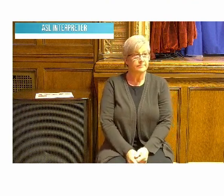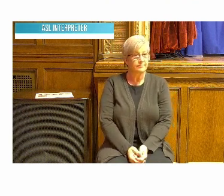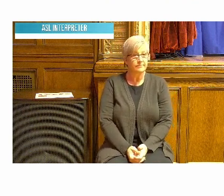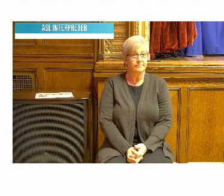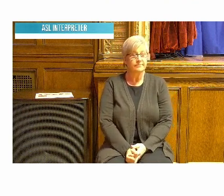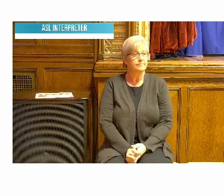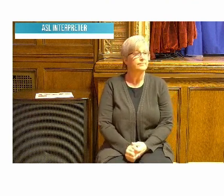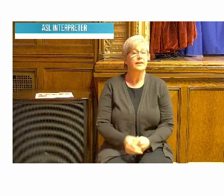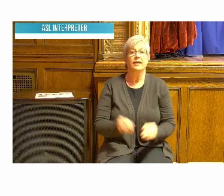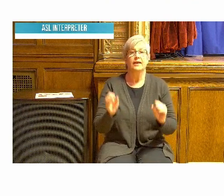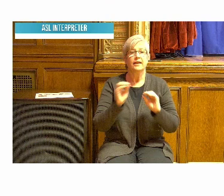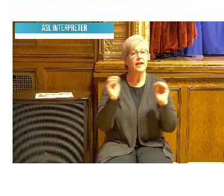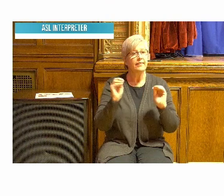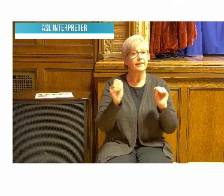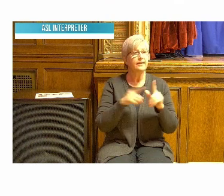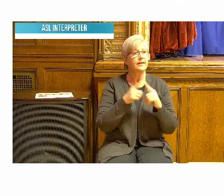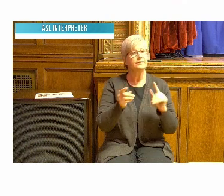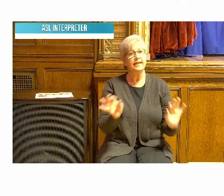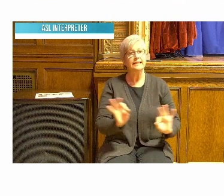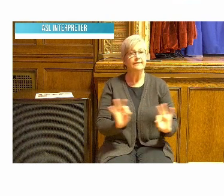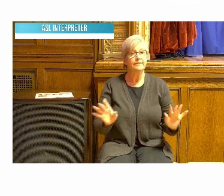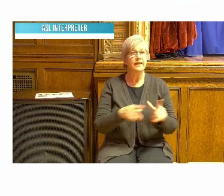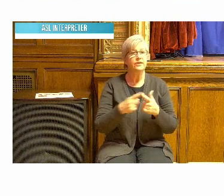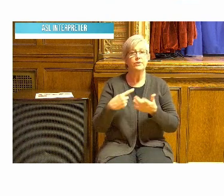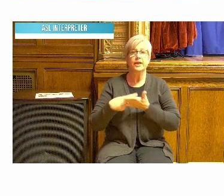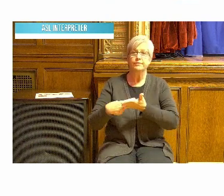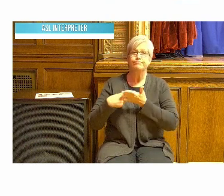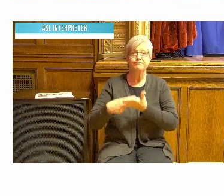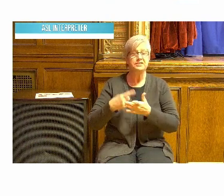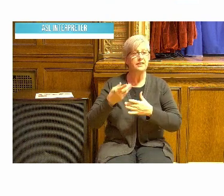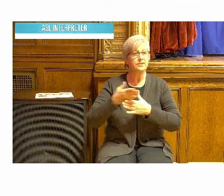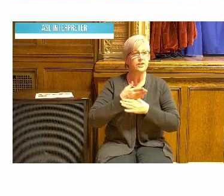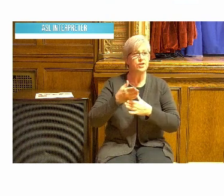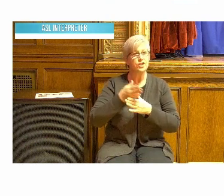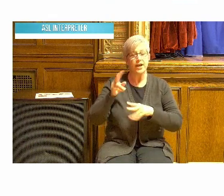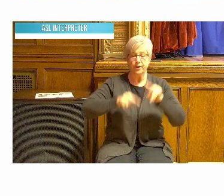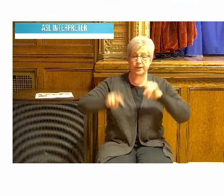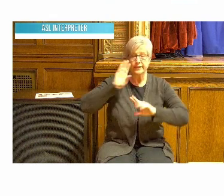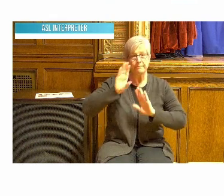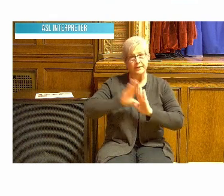So again, nothing is too small to share with your neighbor. What do you notice?